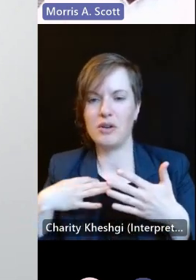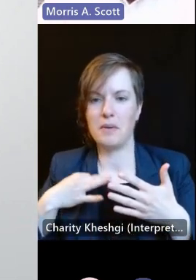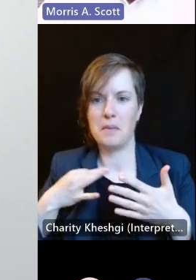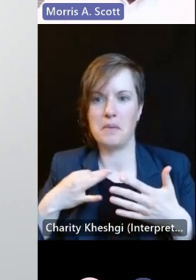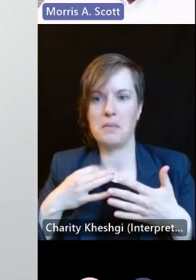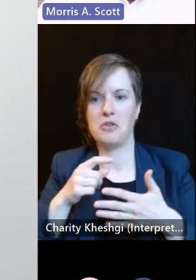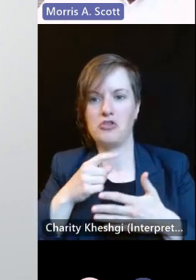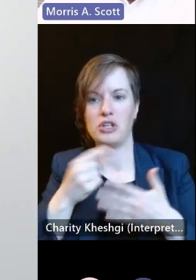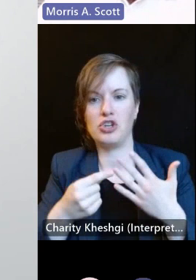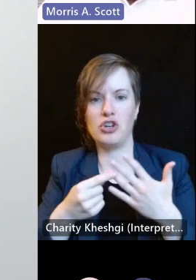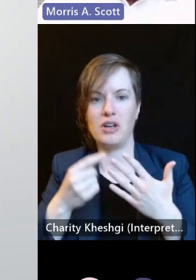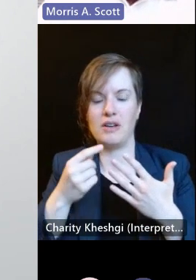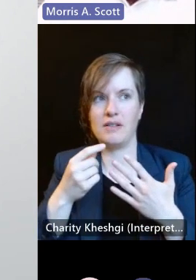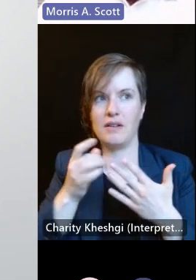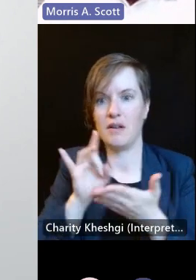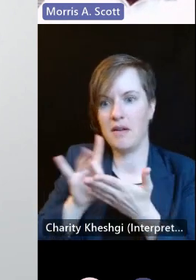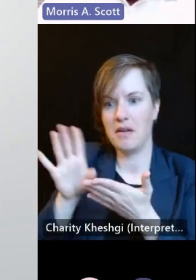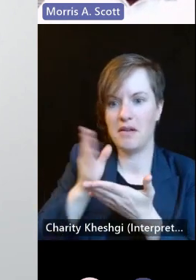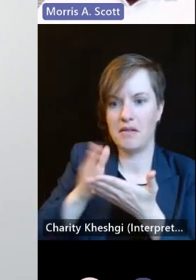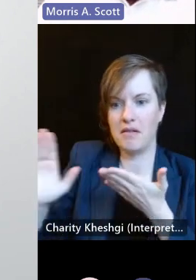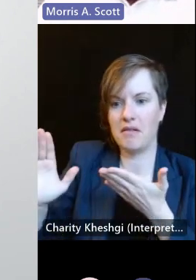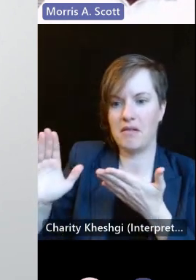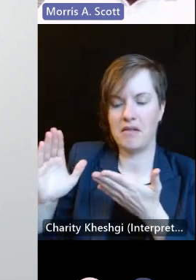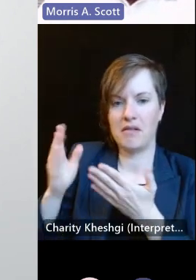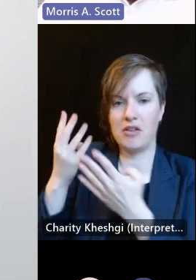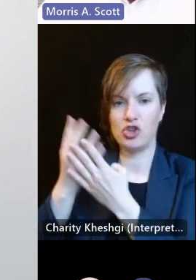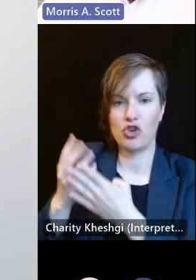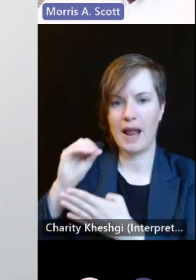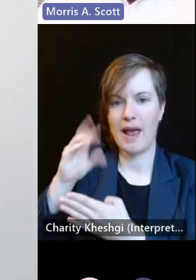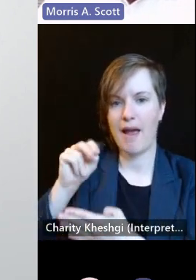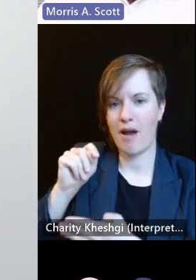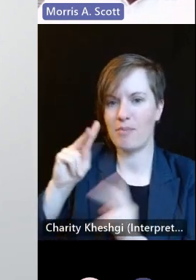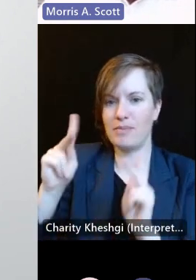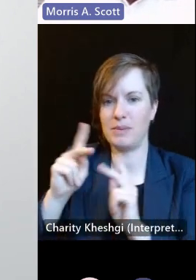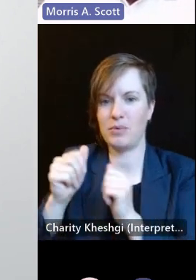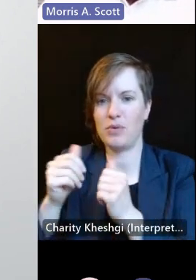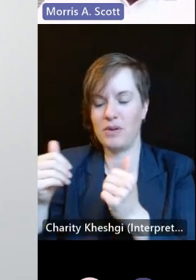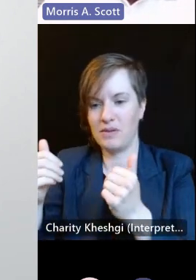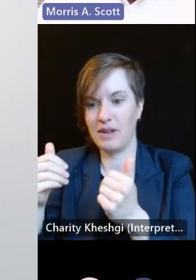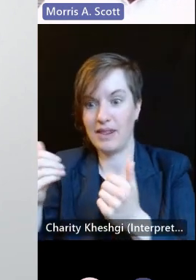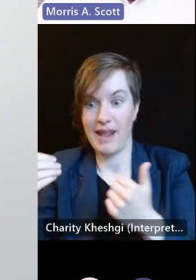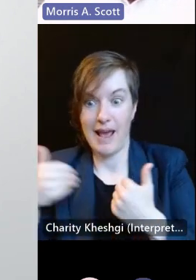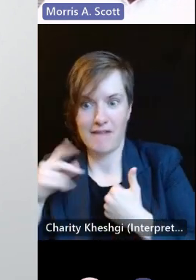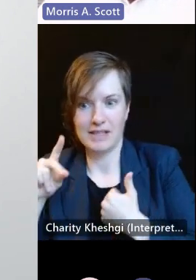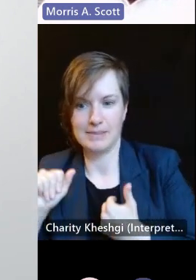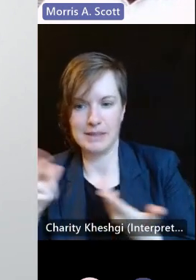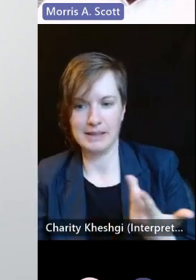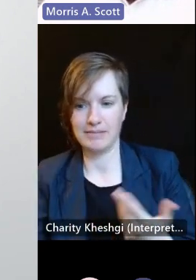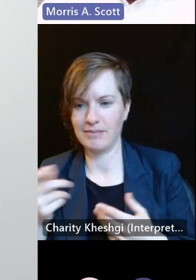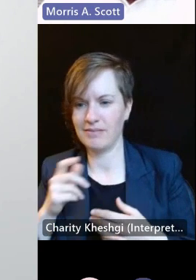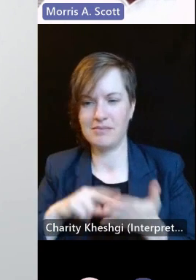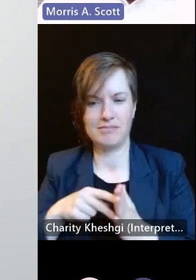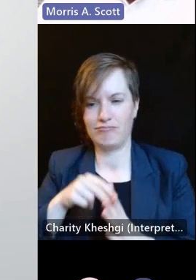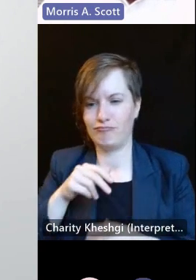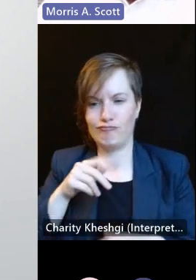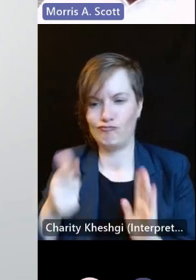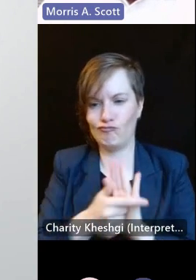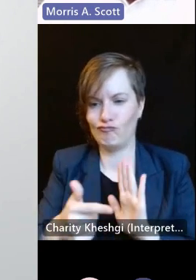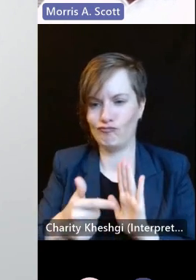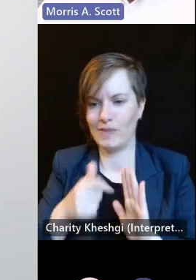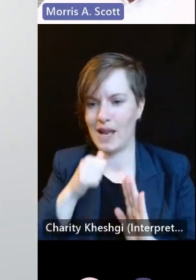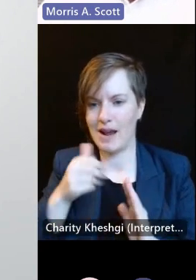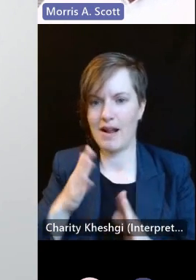disability, or if it has the effect of screening out people based on disability, unless, there's a very